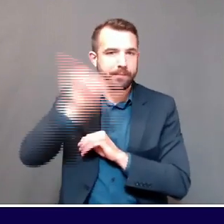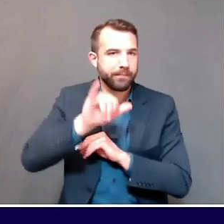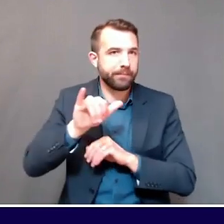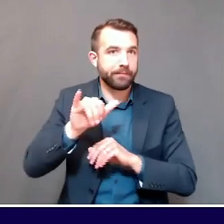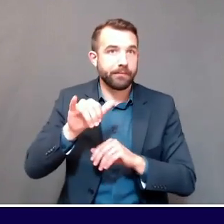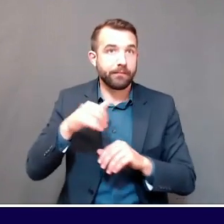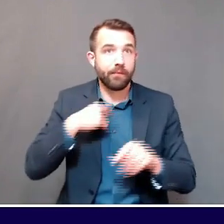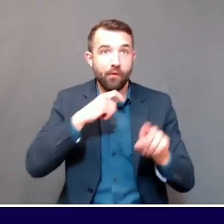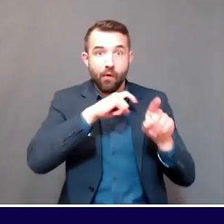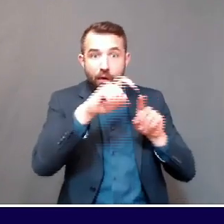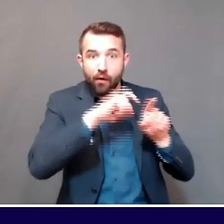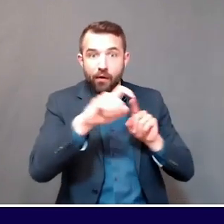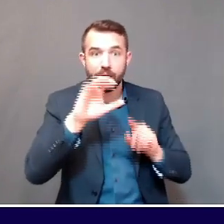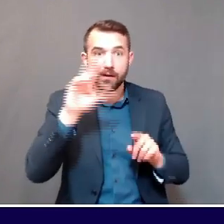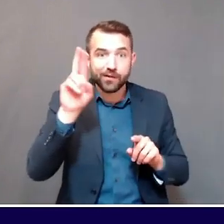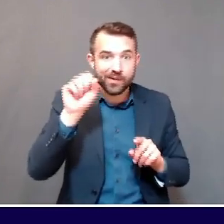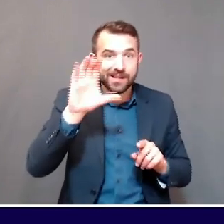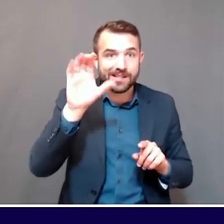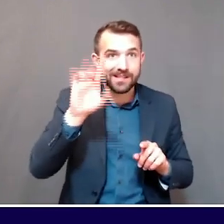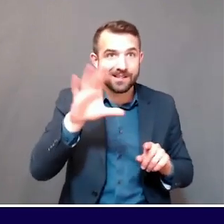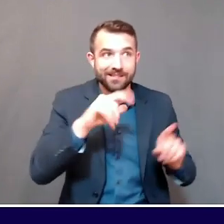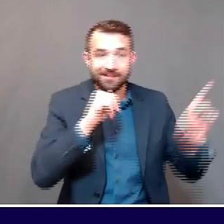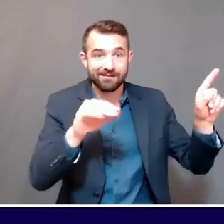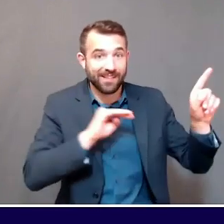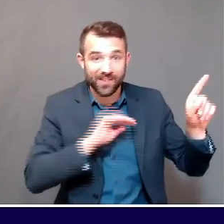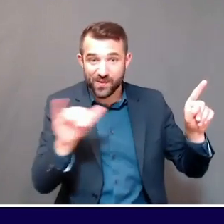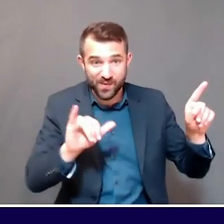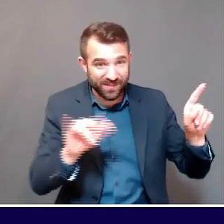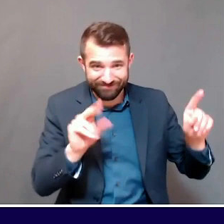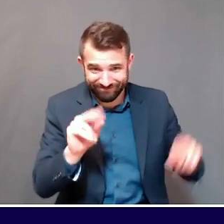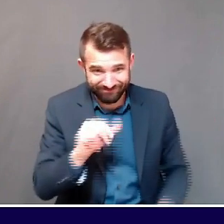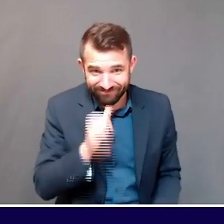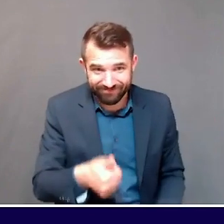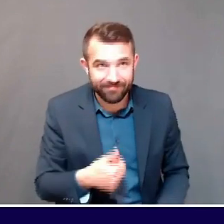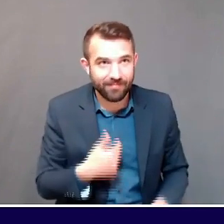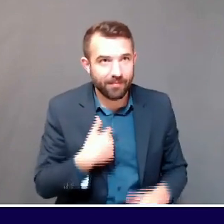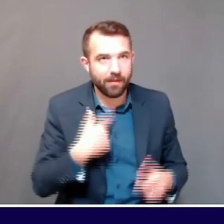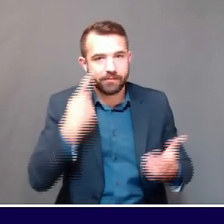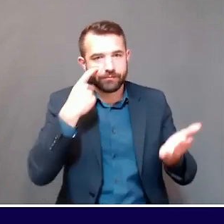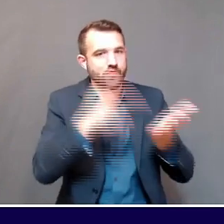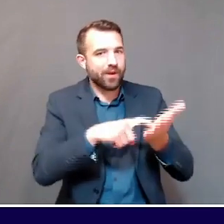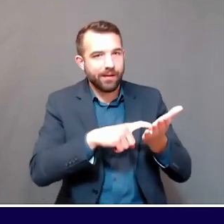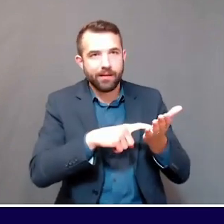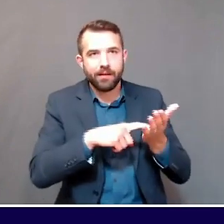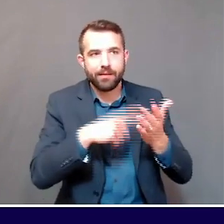you it wasn't what they wanted either. We recognize that there were some initial